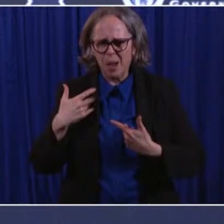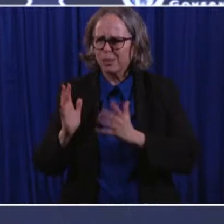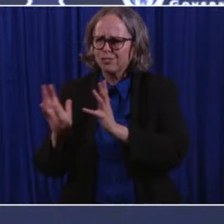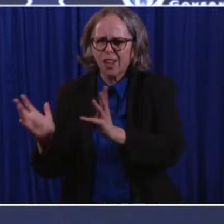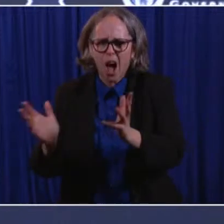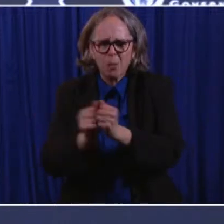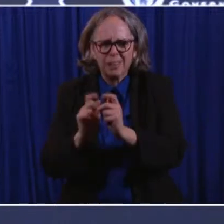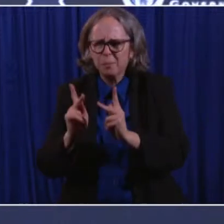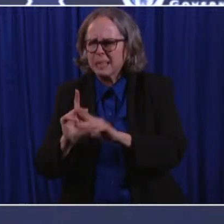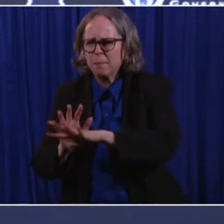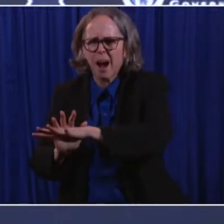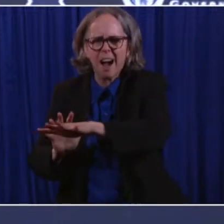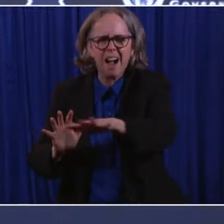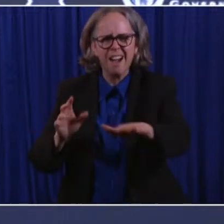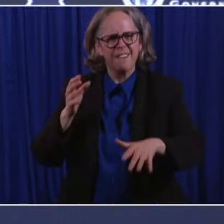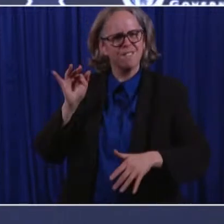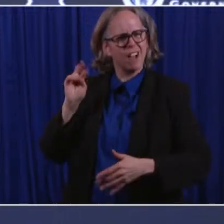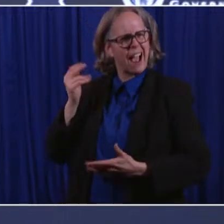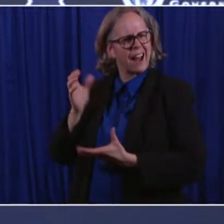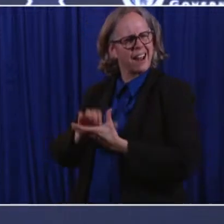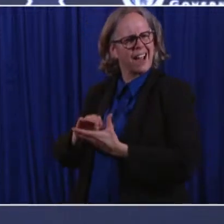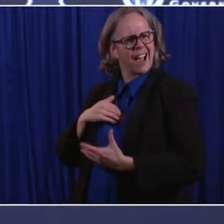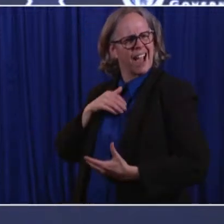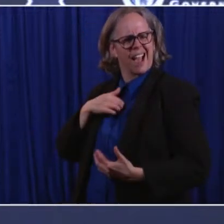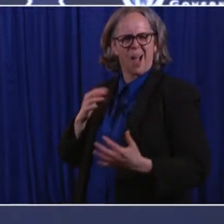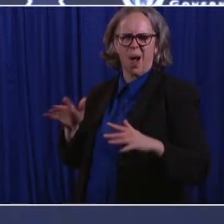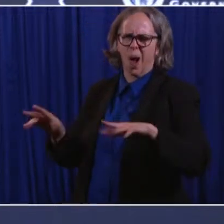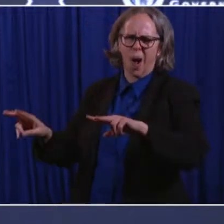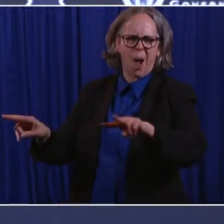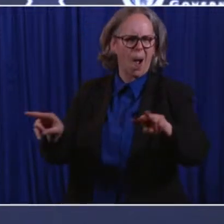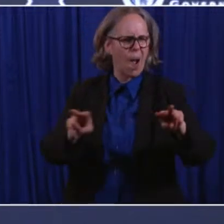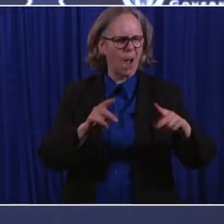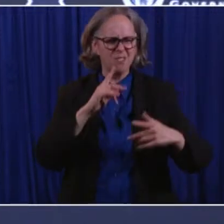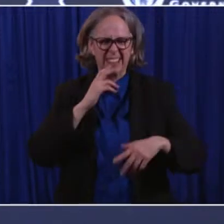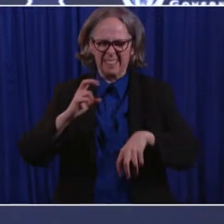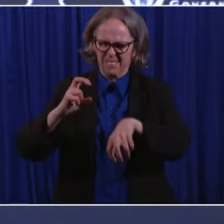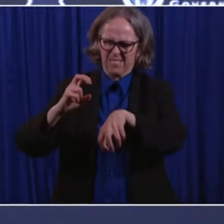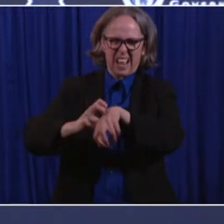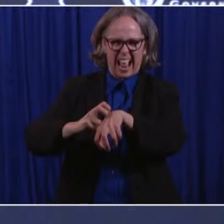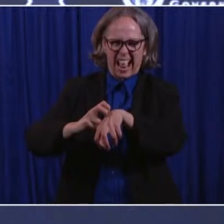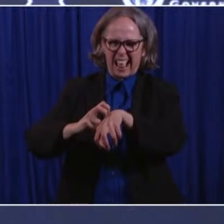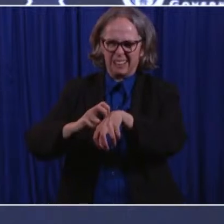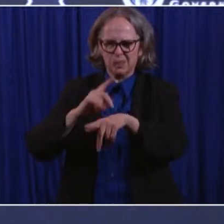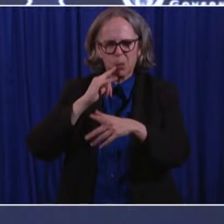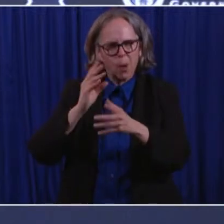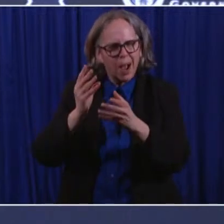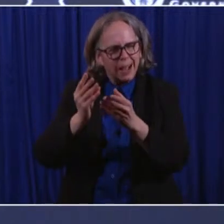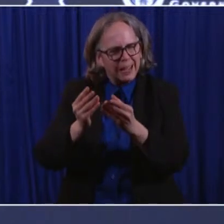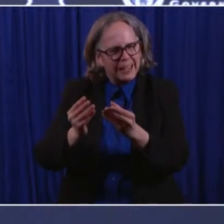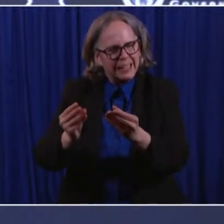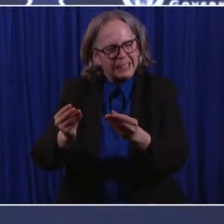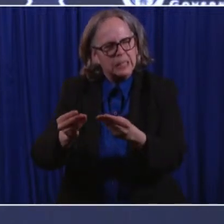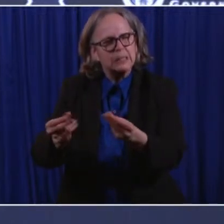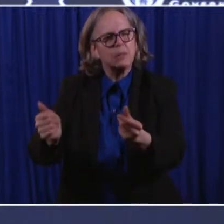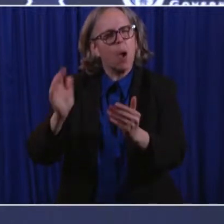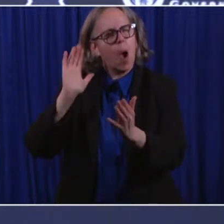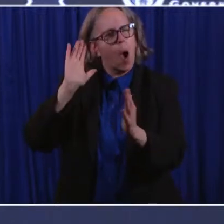virus beginning to get at least in the rearview mirror and be able to be on offense and taking that vaccination.